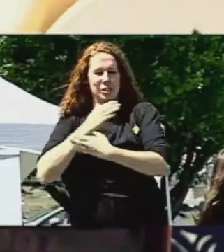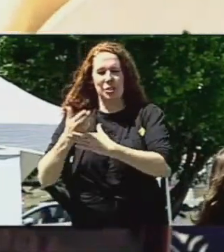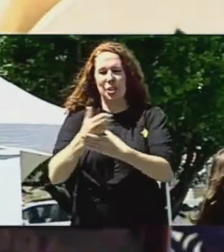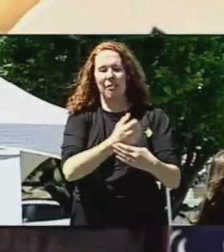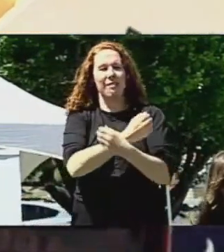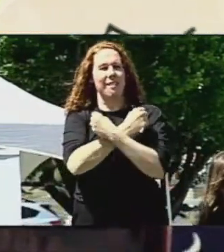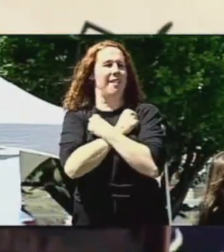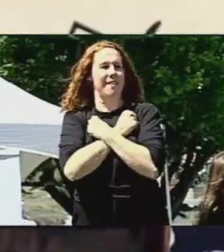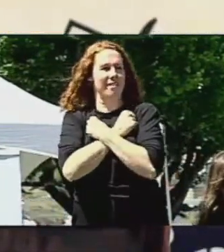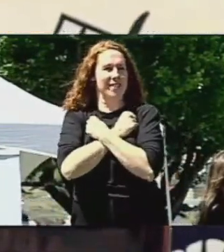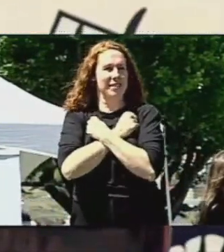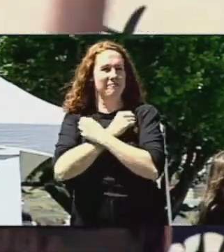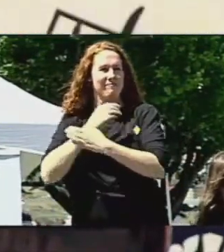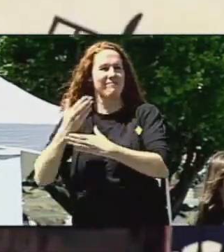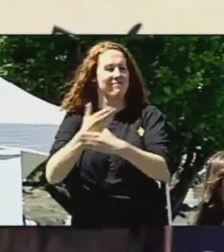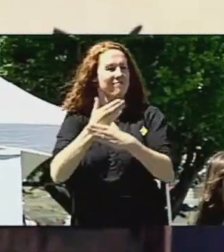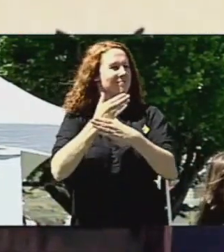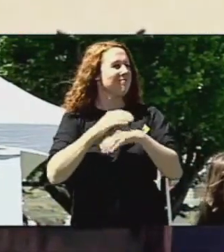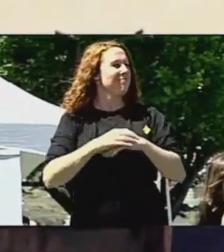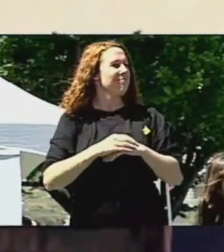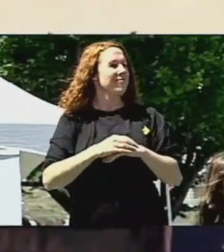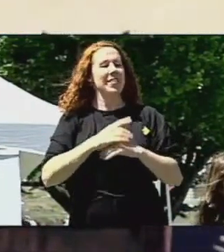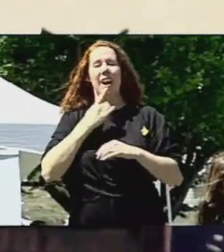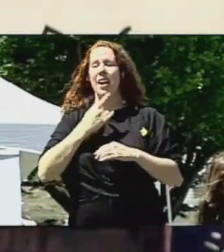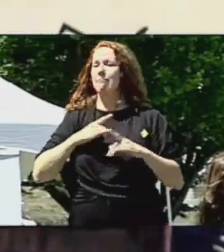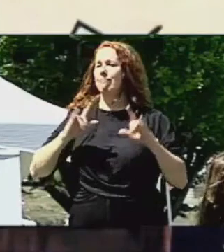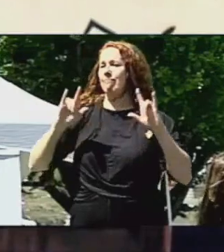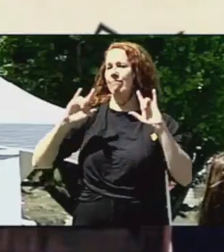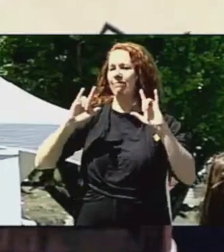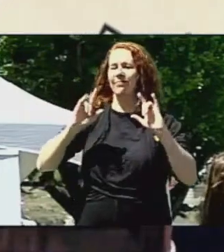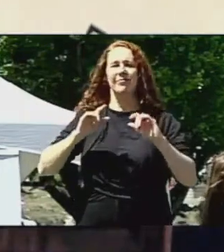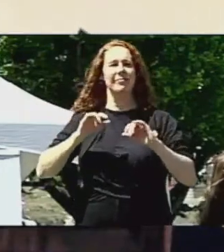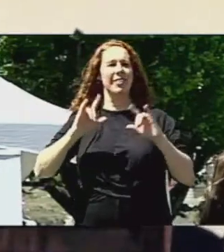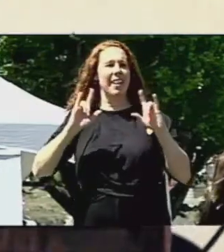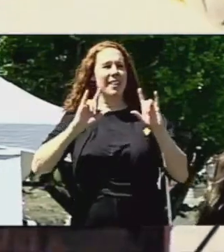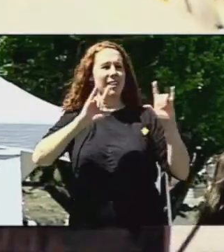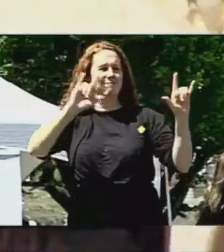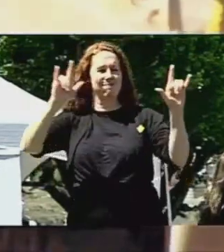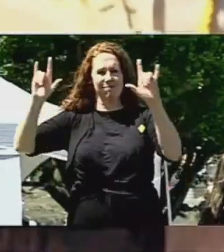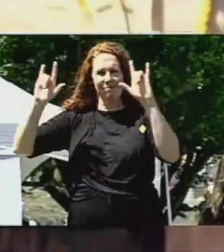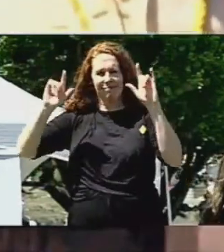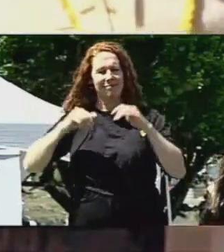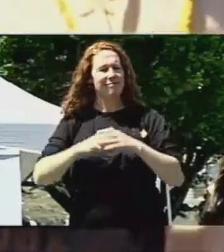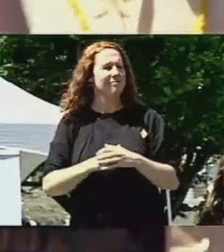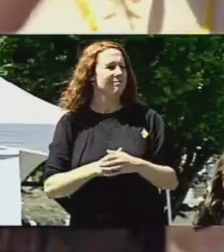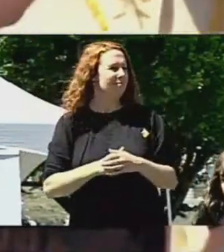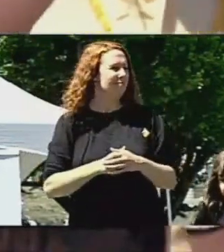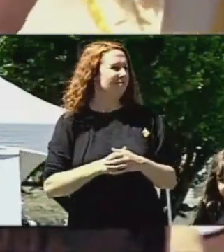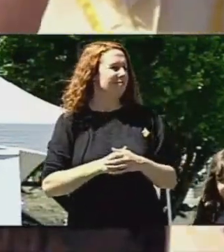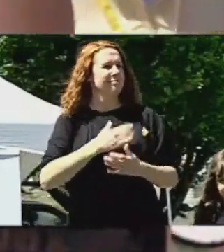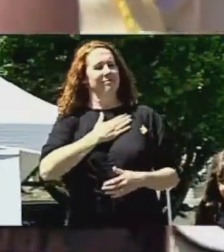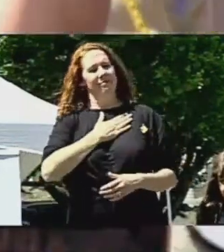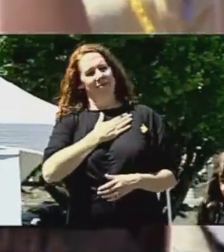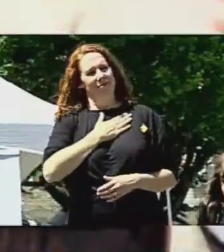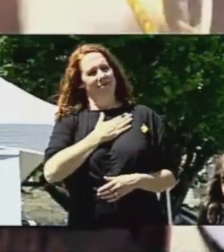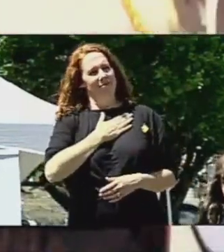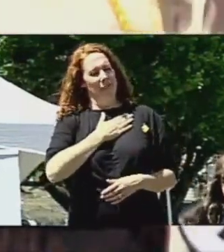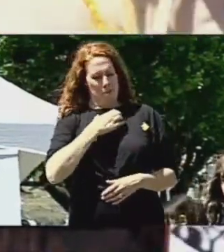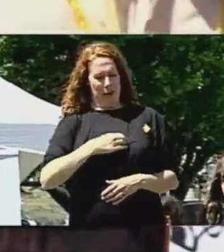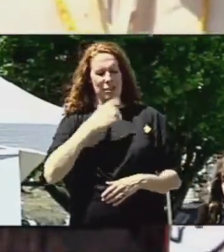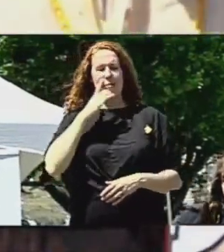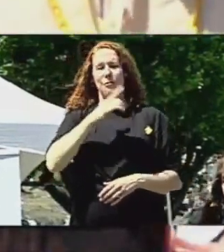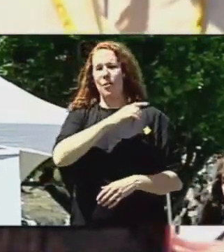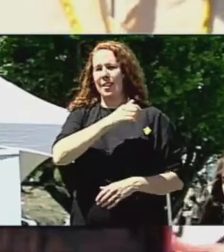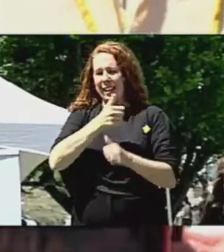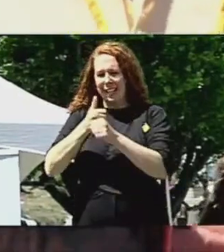big hug. I like to tell them I love them. I love each of you. I'm so passionate in my love for each